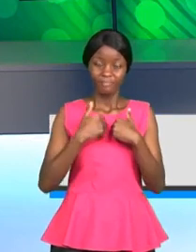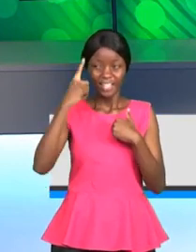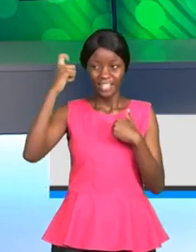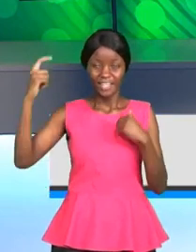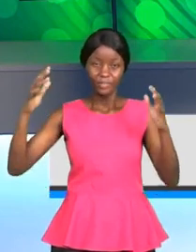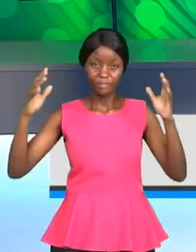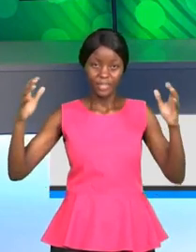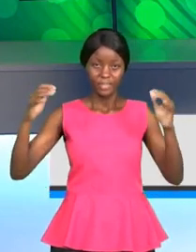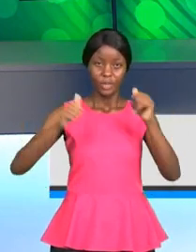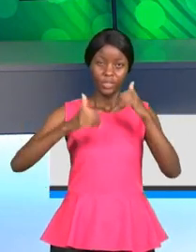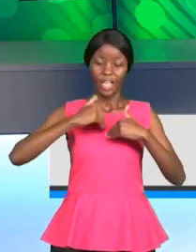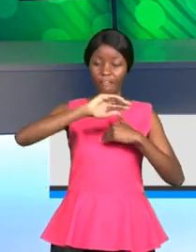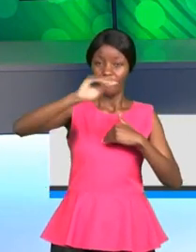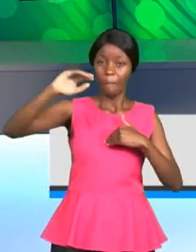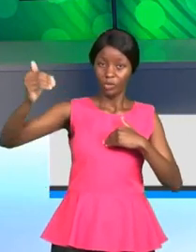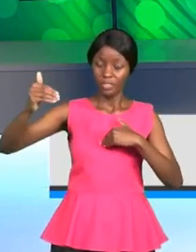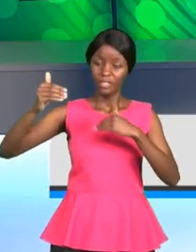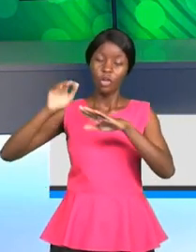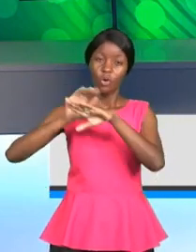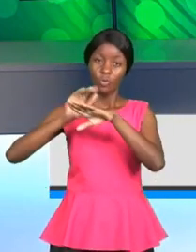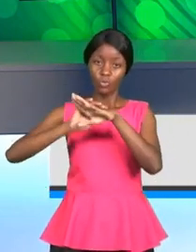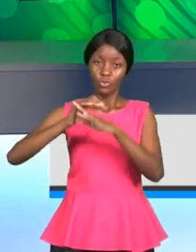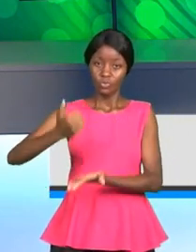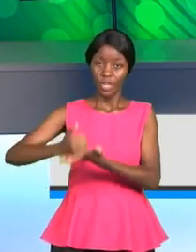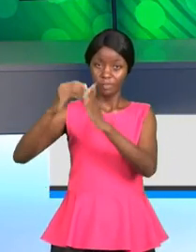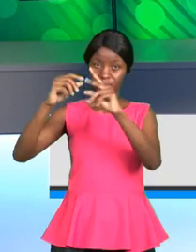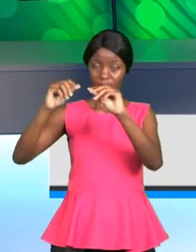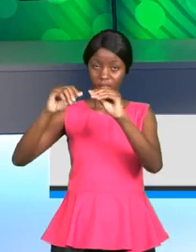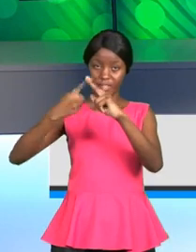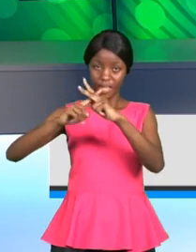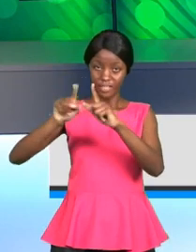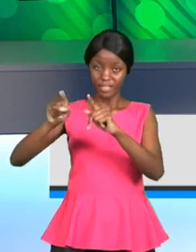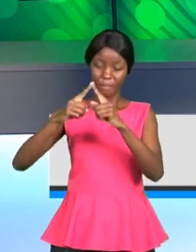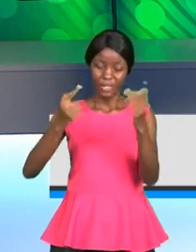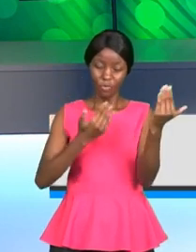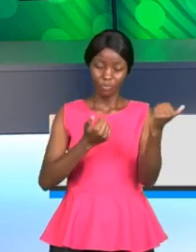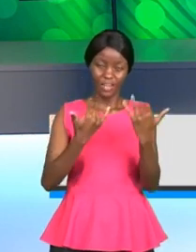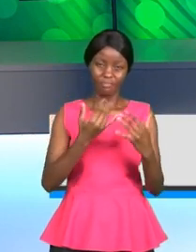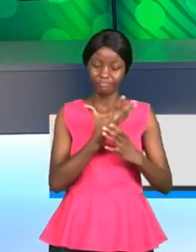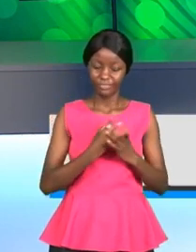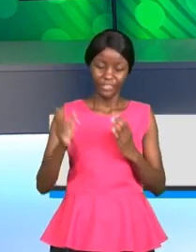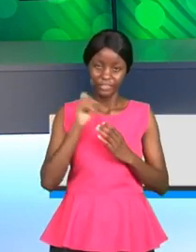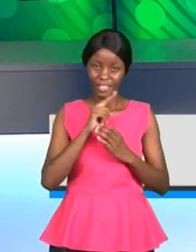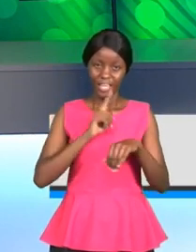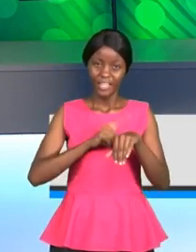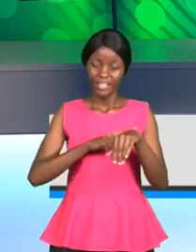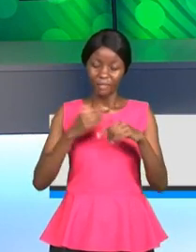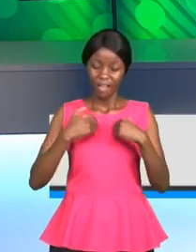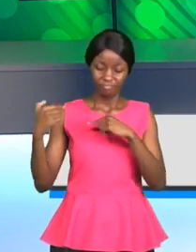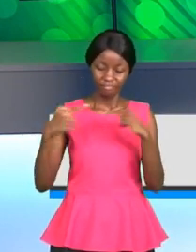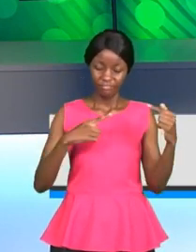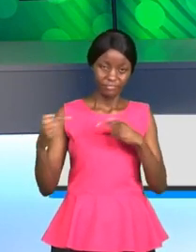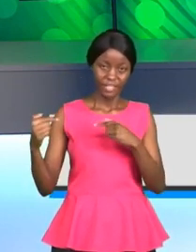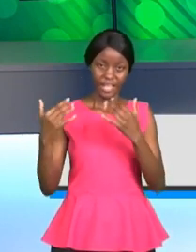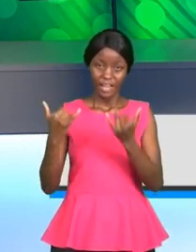plateau was seen as a perfect for startup ventures. But their hopes have been shattered by a separatist struggle. Entrepreneurs in